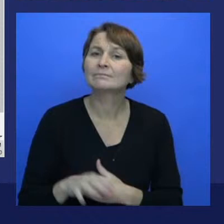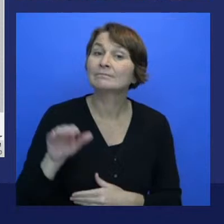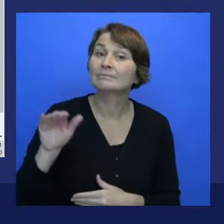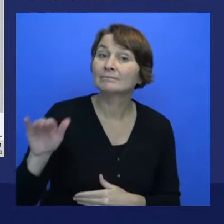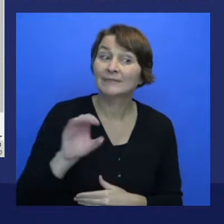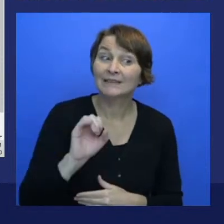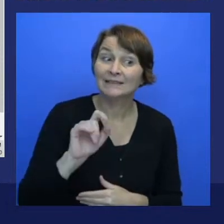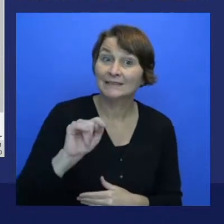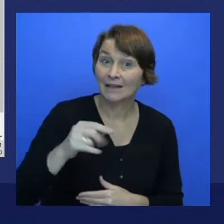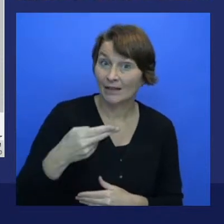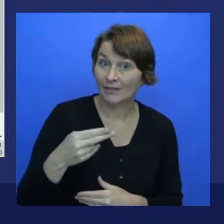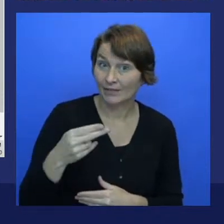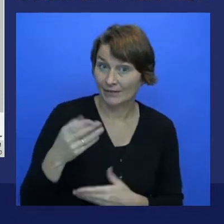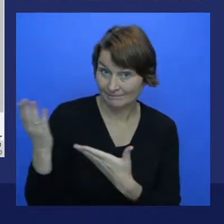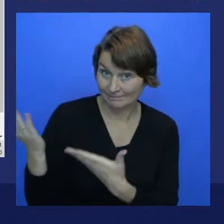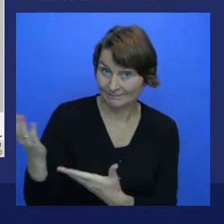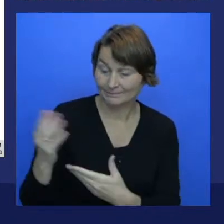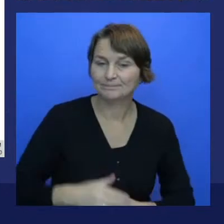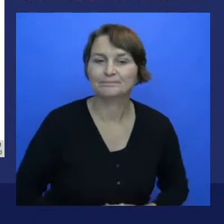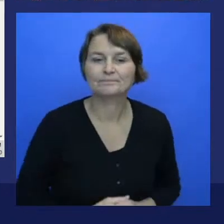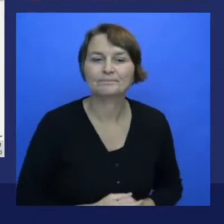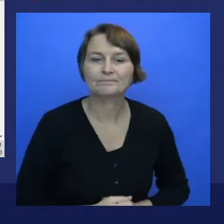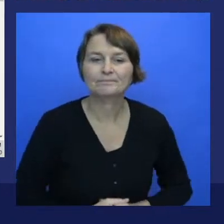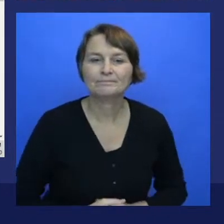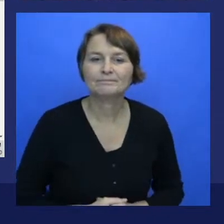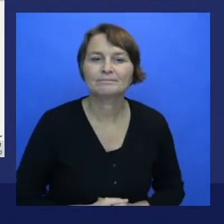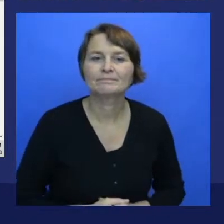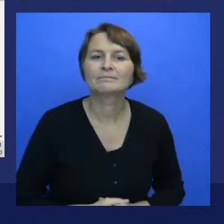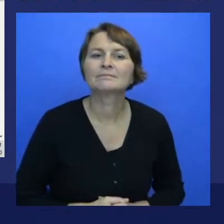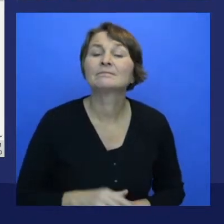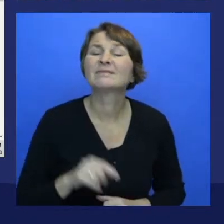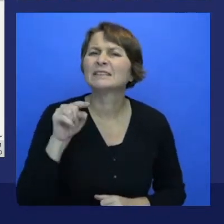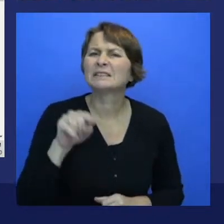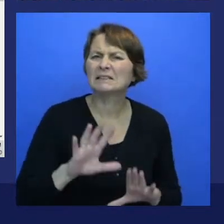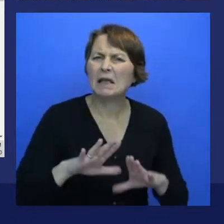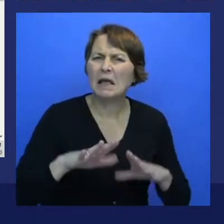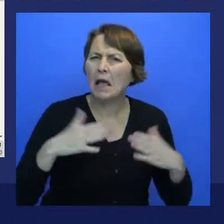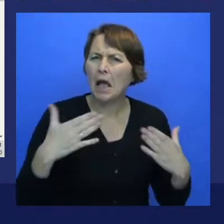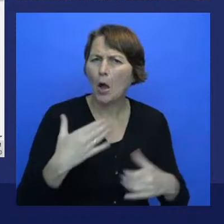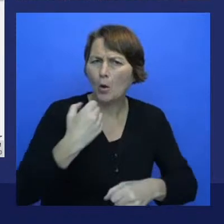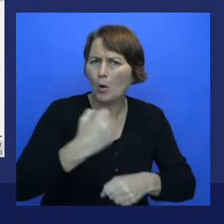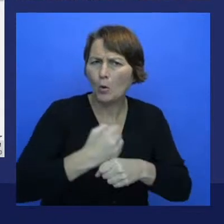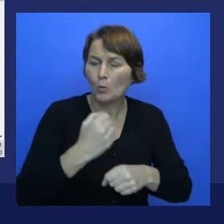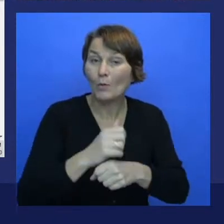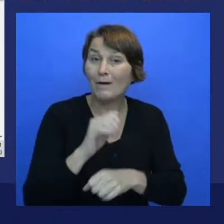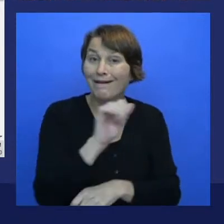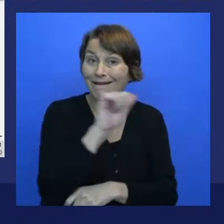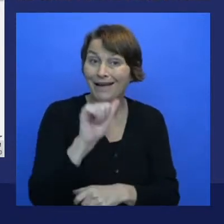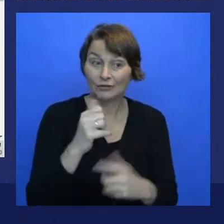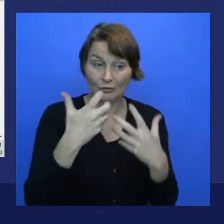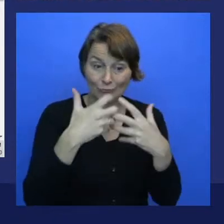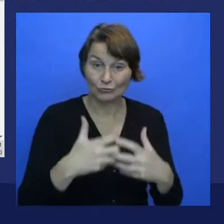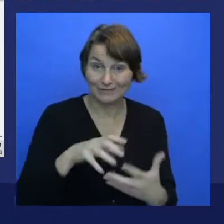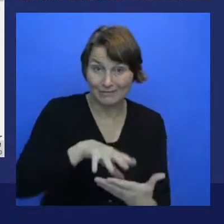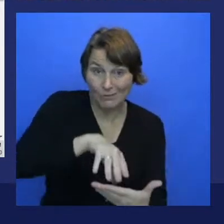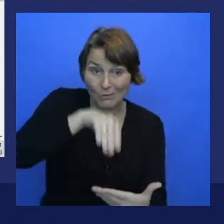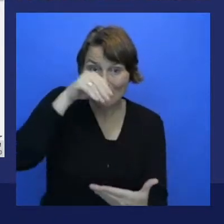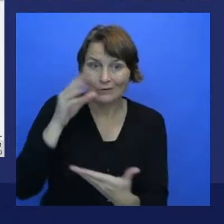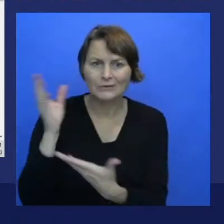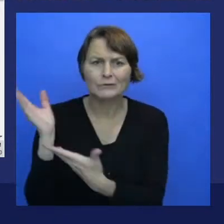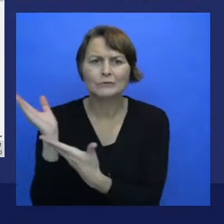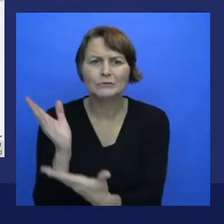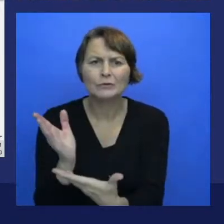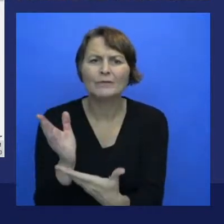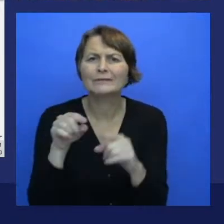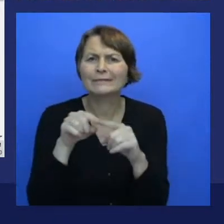again? Absolutely. So for those that don't know, Azure Machine Learning Service is a comprehensive suite, or Studio is a comprehensive suite of